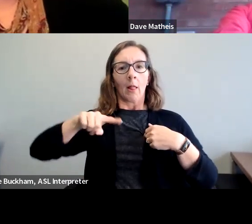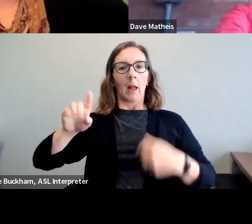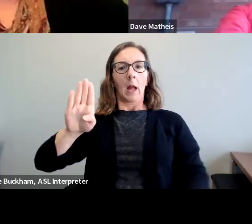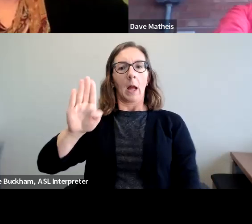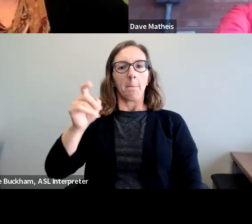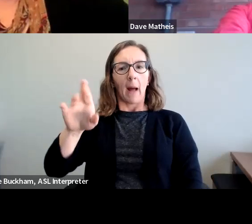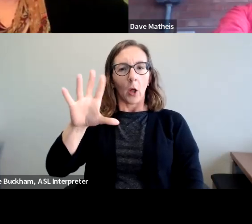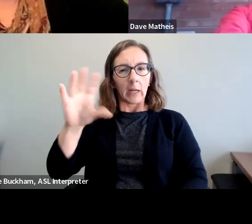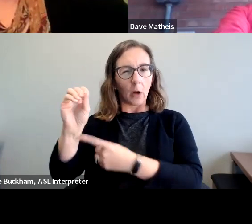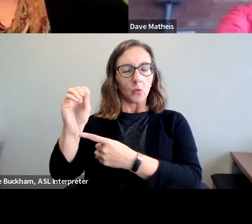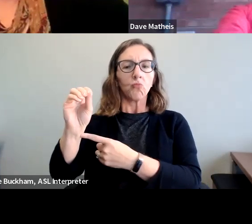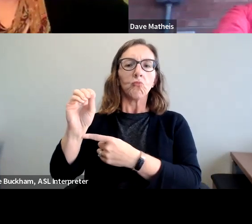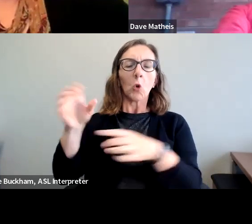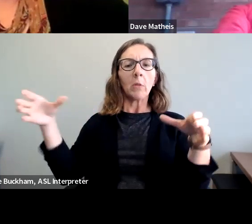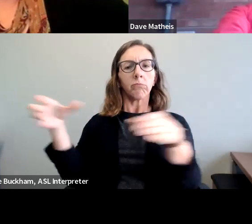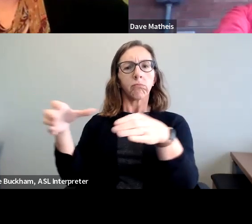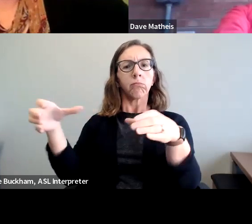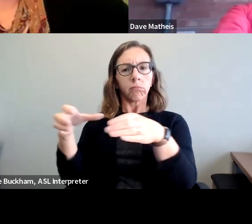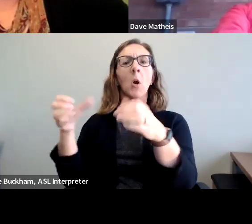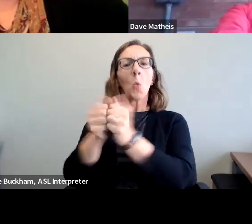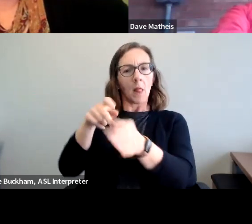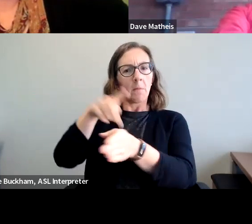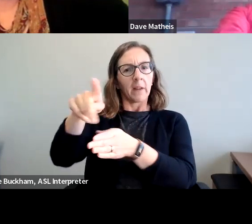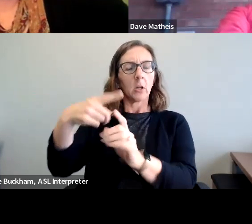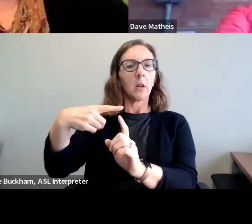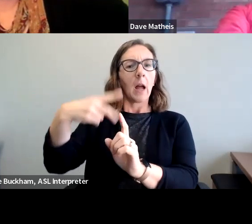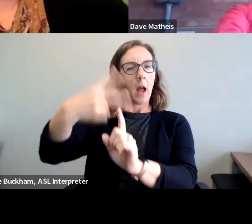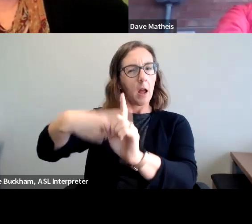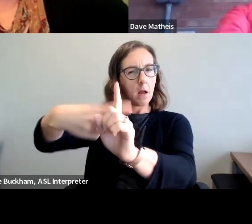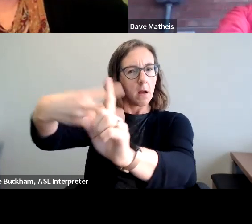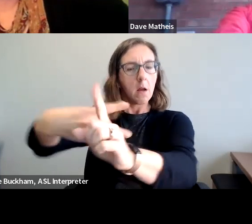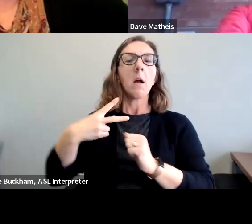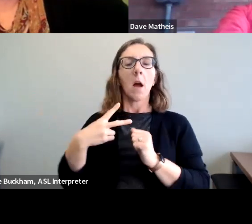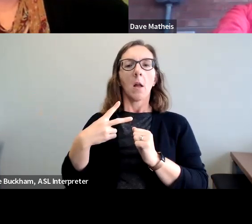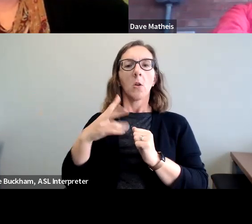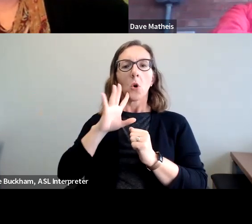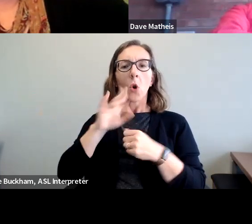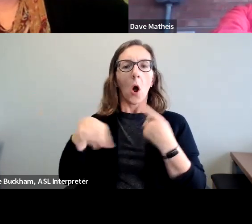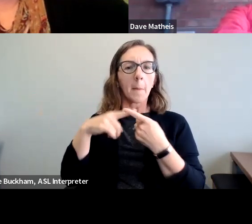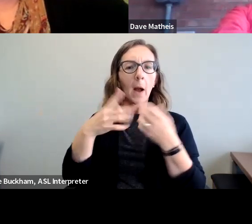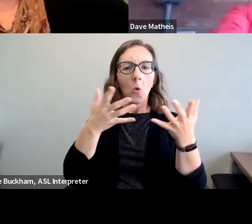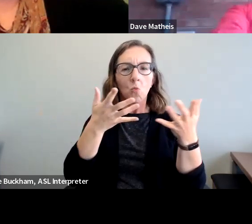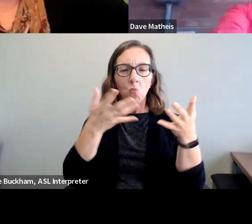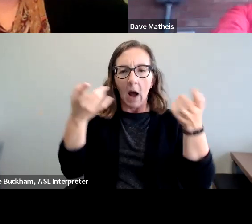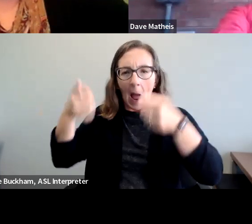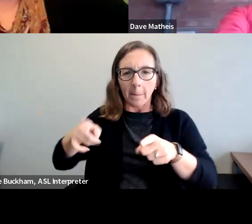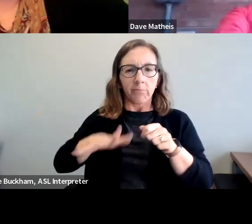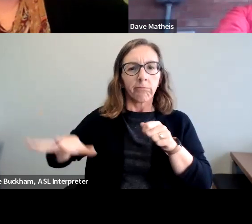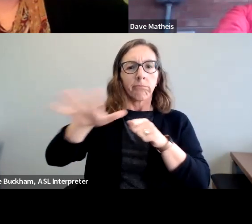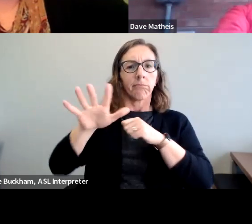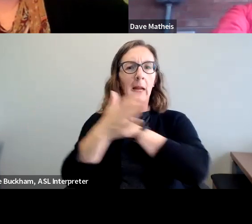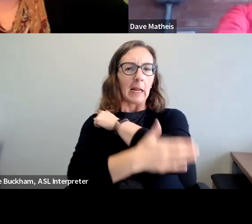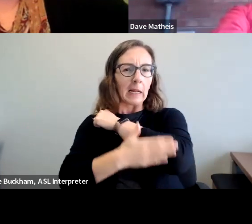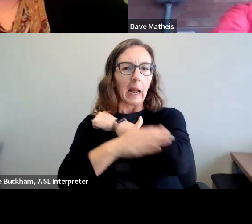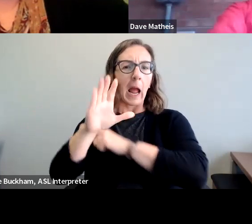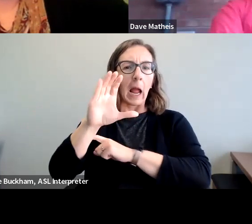County. So we get together with the professionals every other month, and we talk about things that are happening in the county and how we can